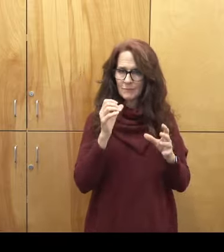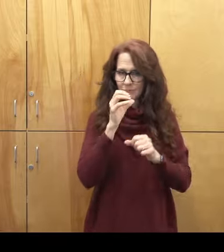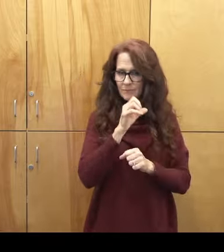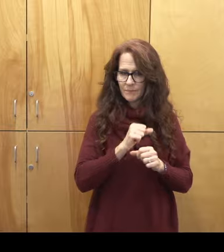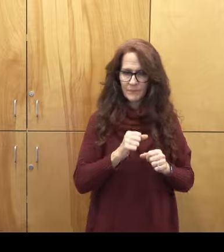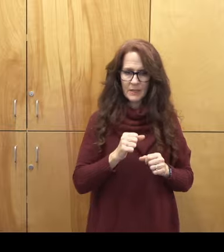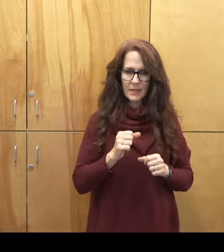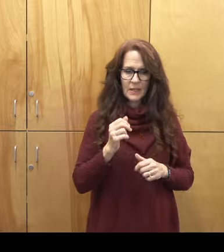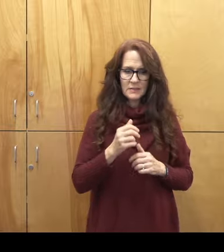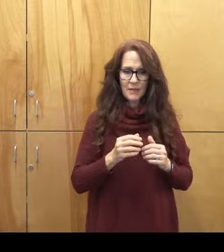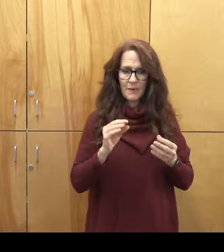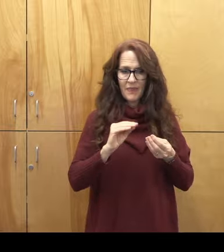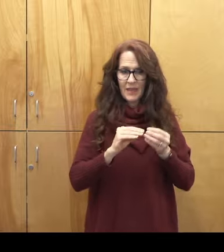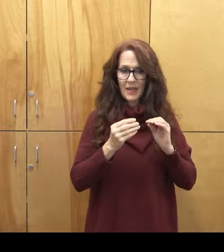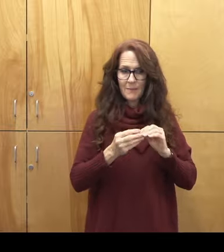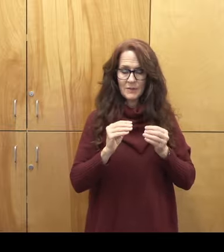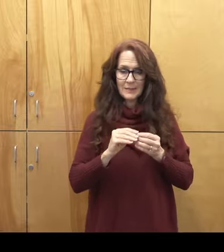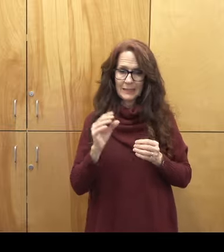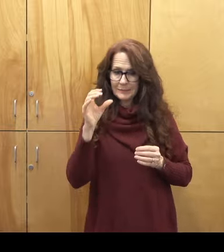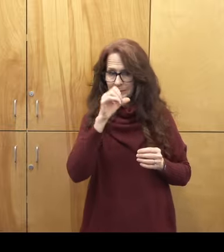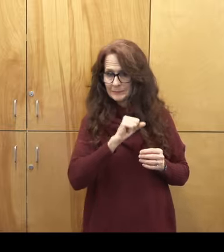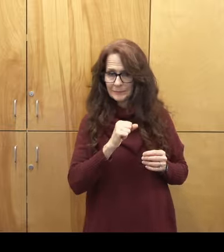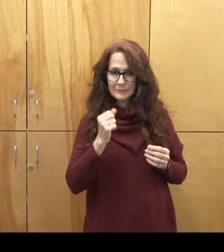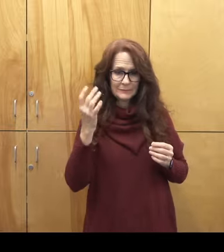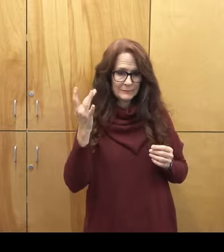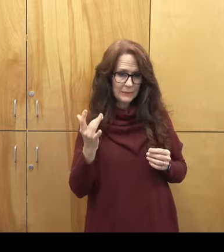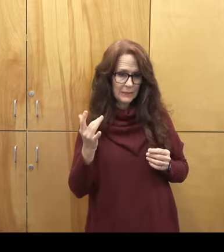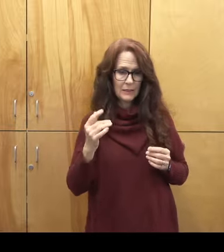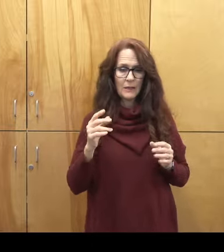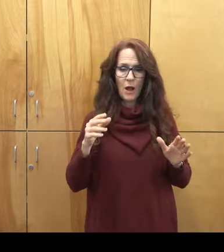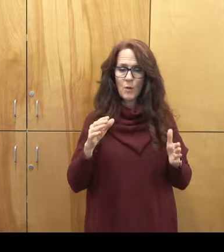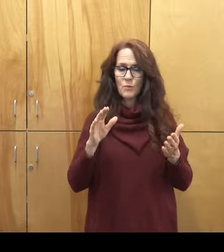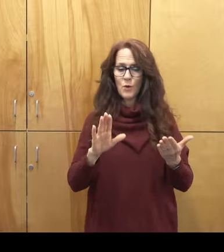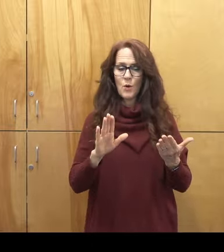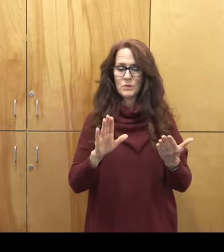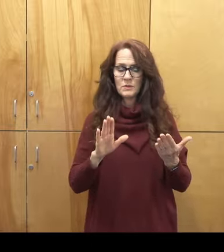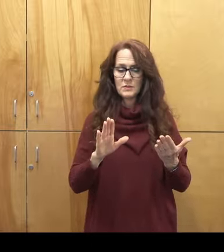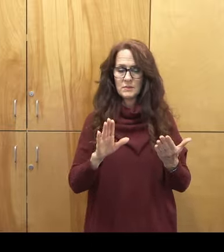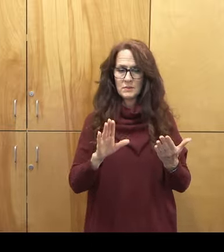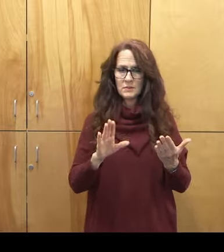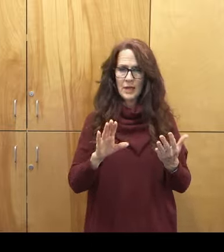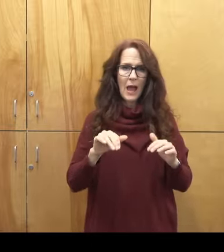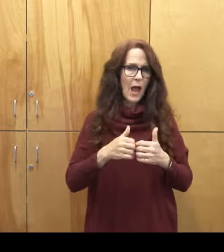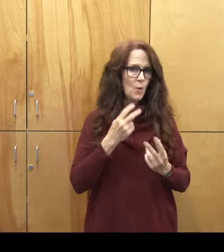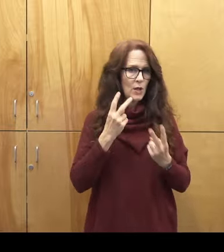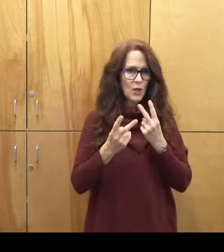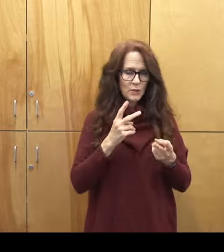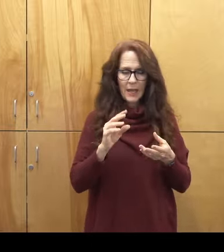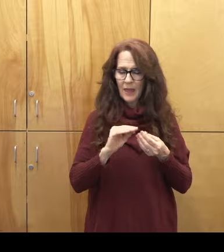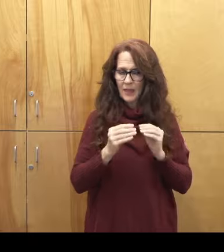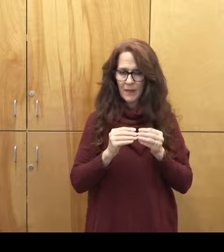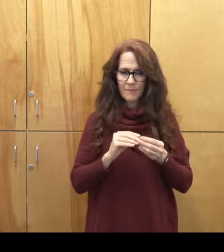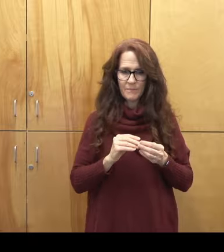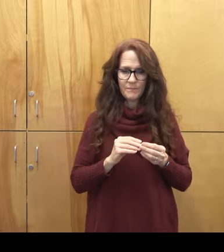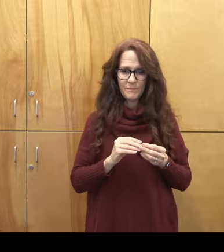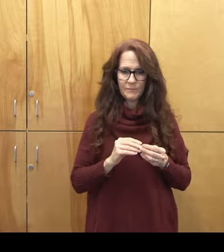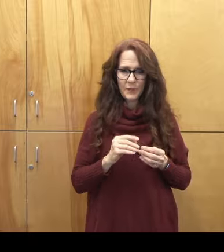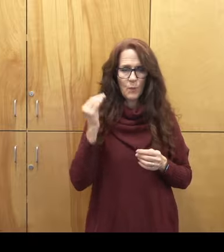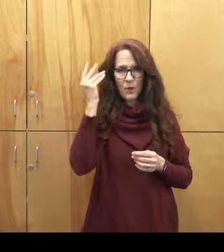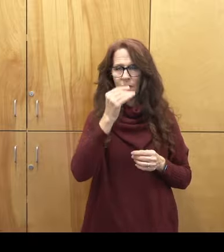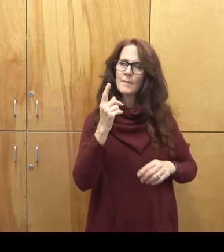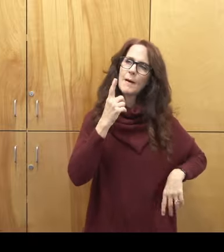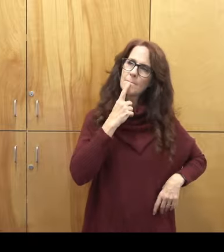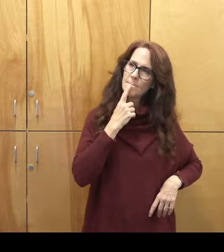inferences and data, we thought about some of our approaches in regards to data. So one of the things that we thought about